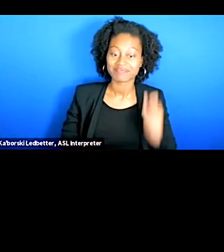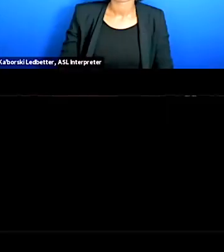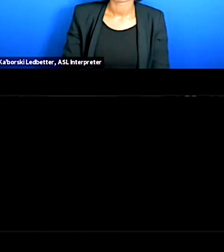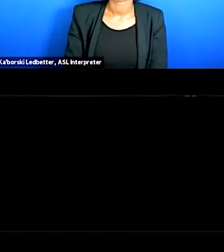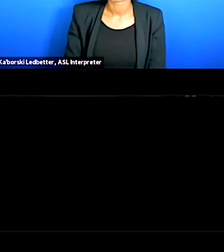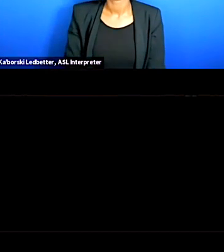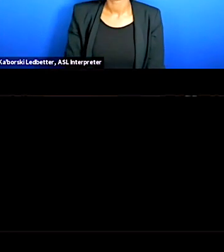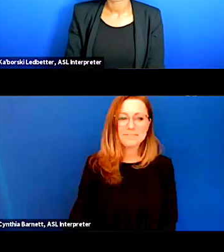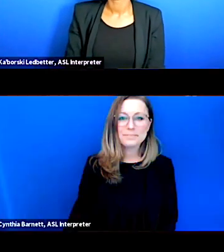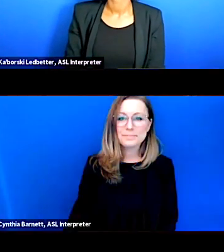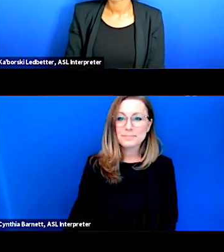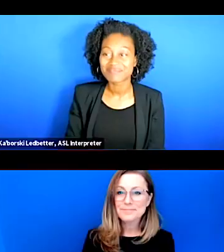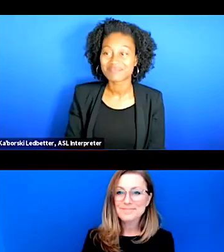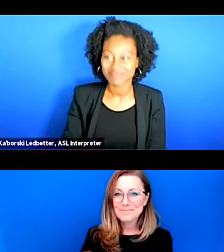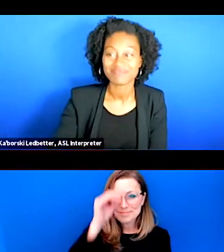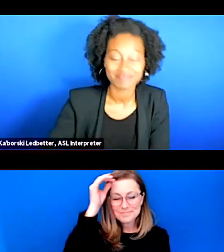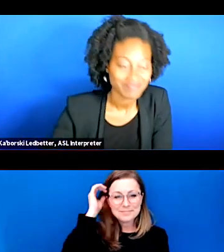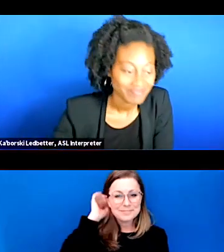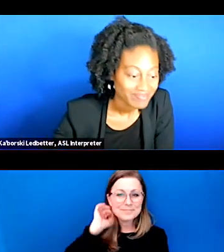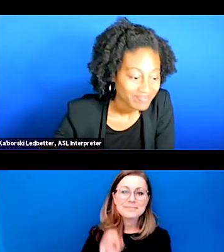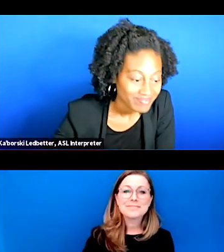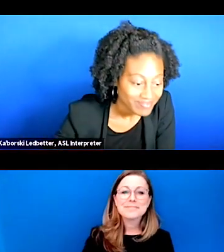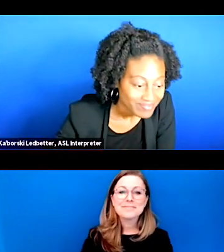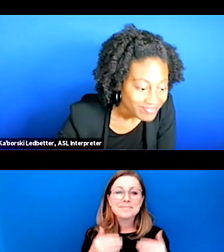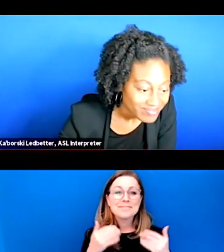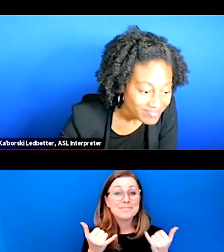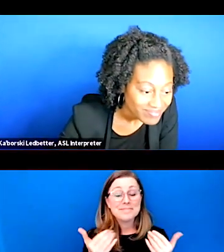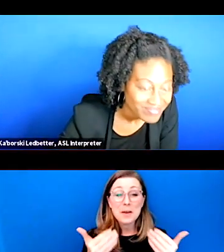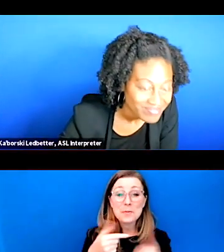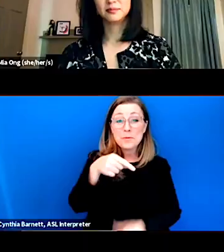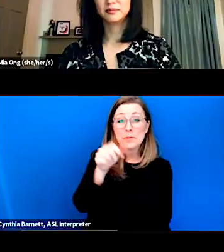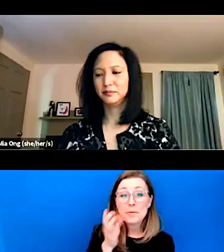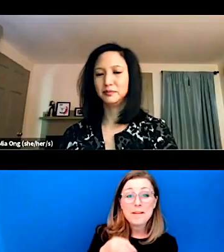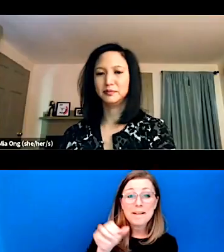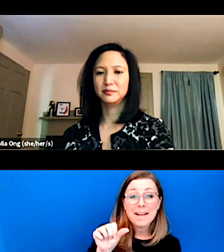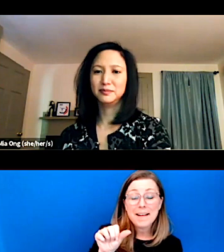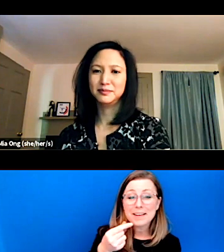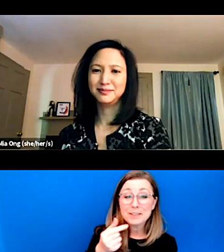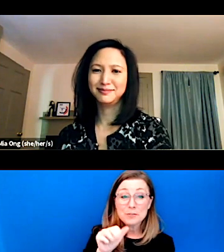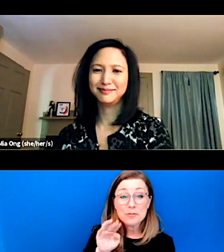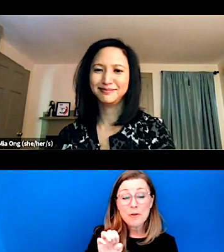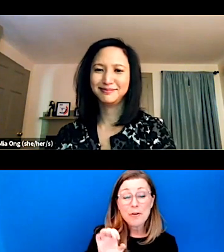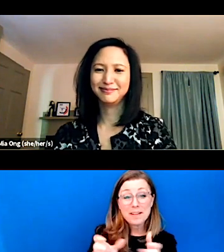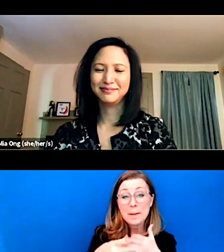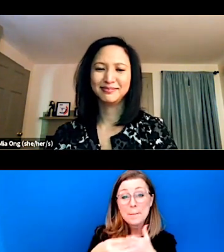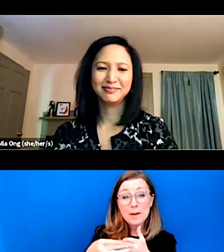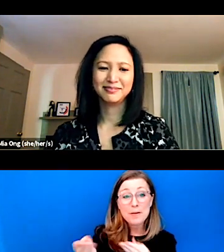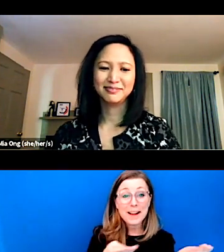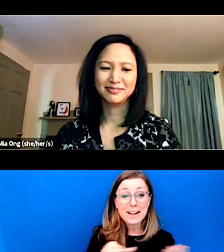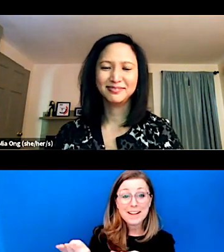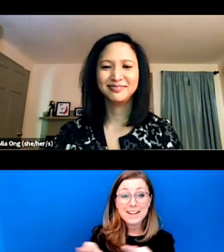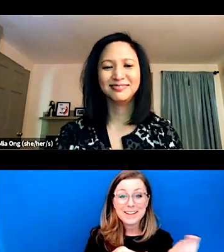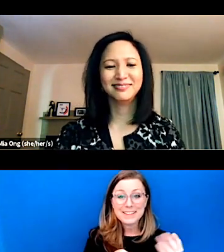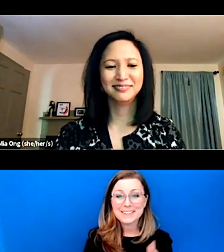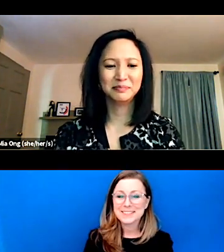And now we can take questions and ask George to moderate for us. Great, thank you. Wow, this time is just going by